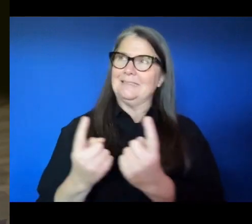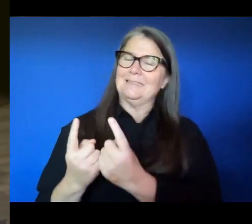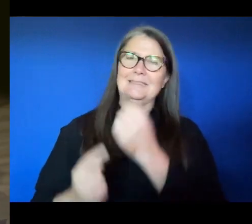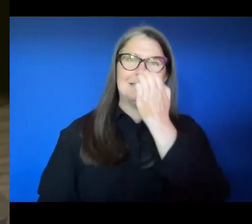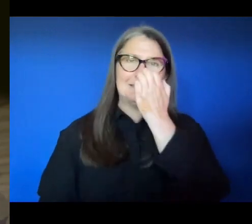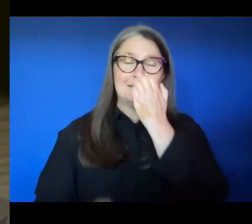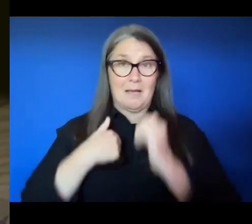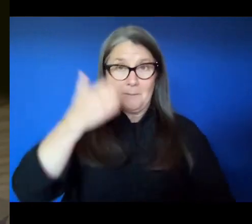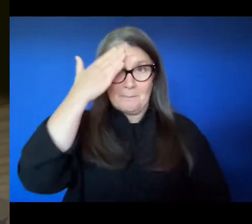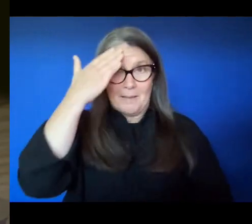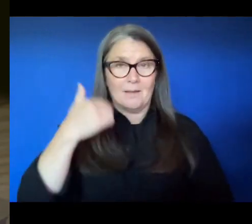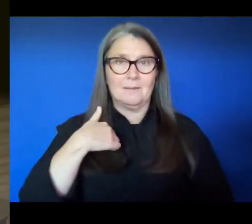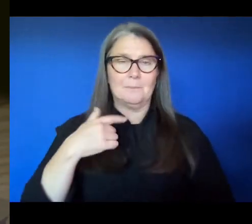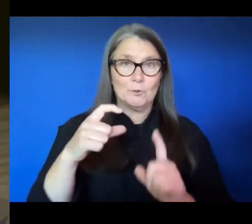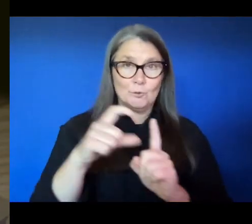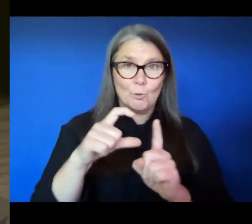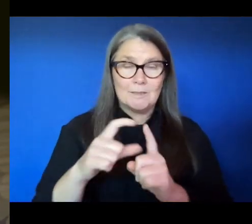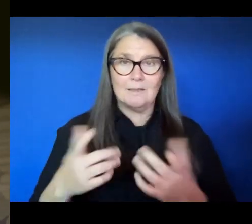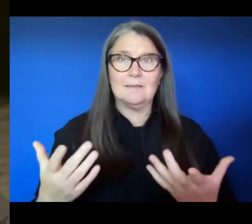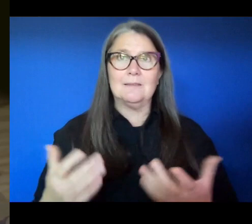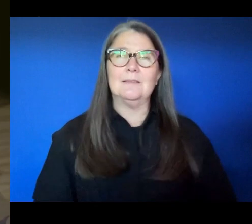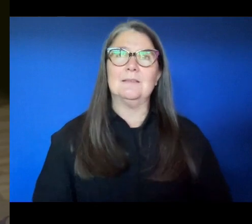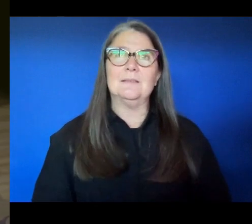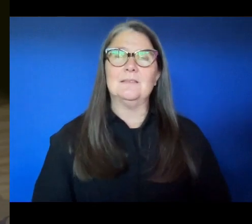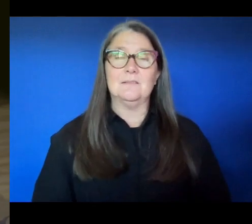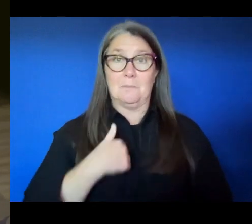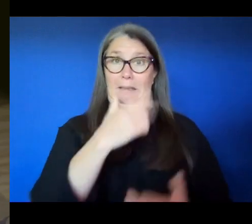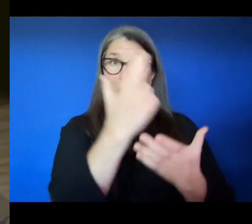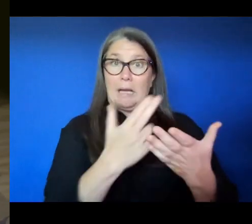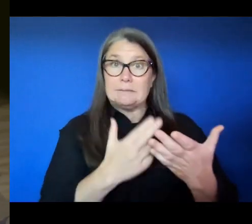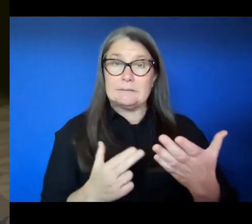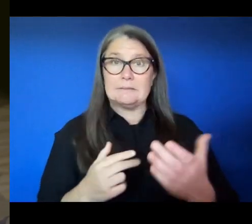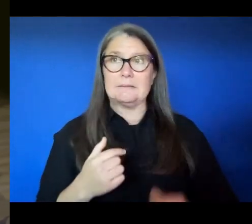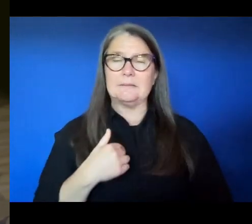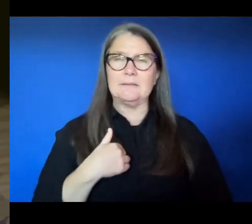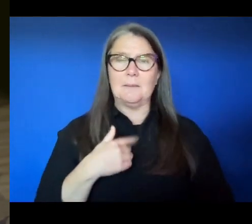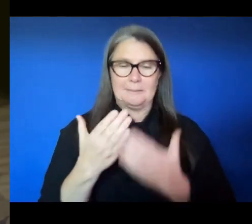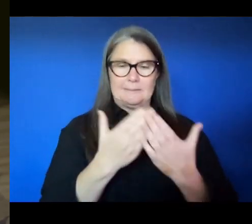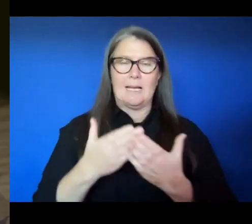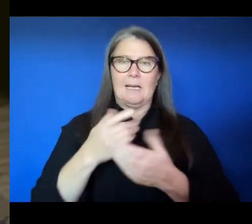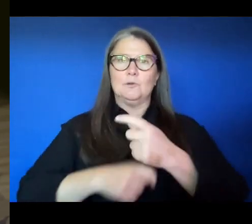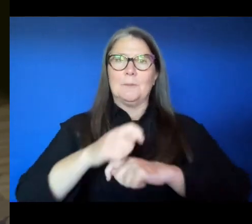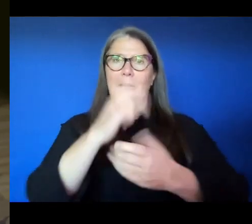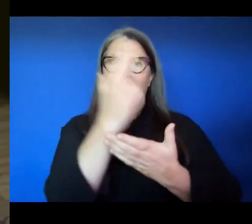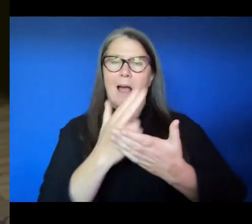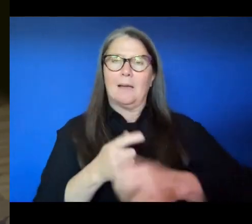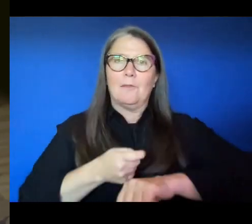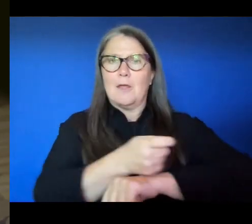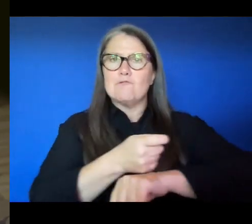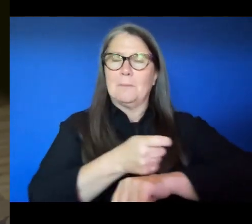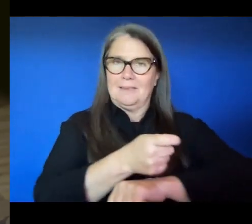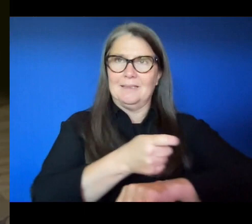mother, a daughter, an artist, training to be an art therapist. To